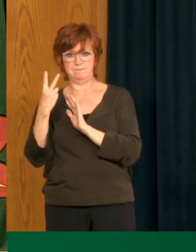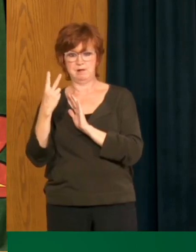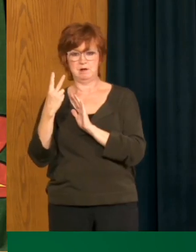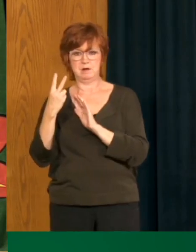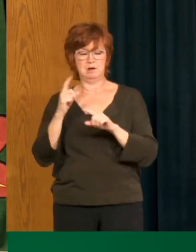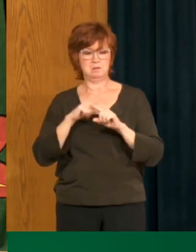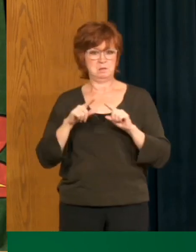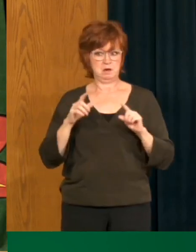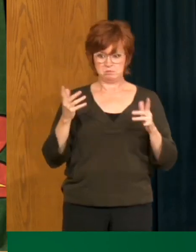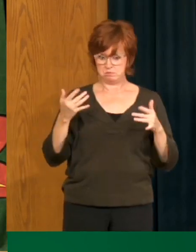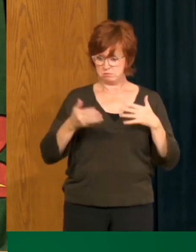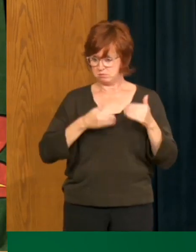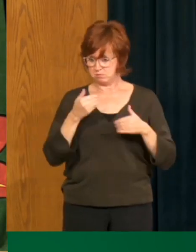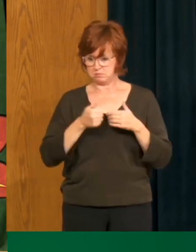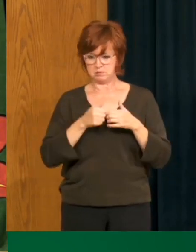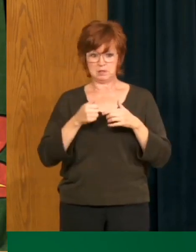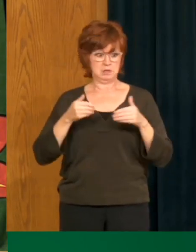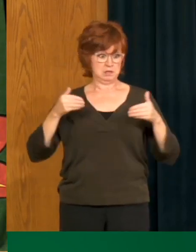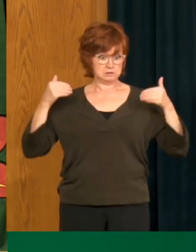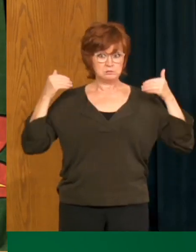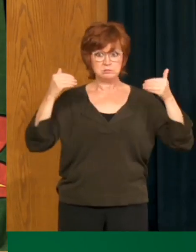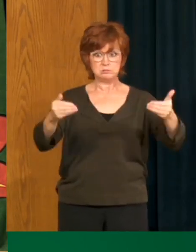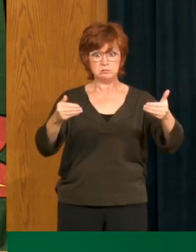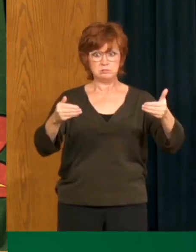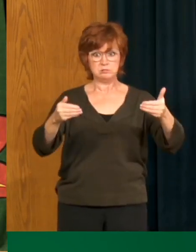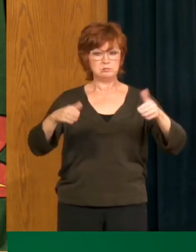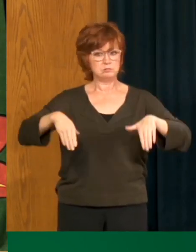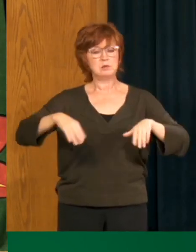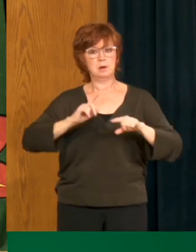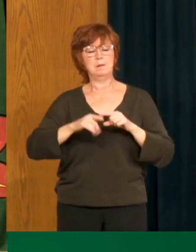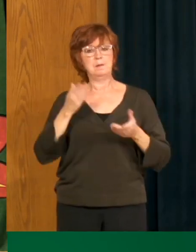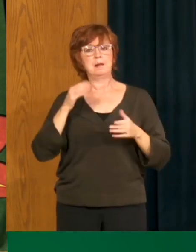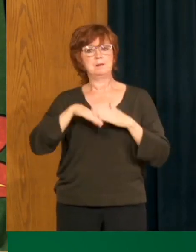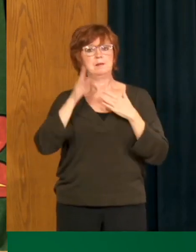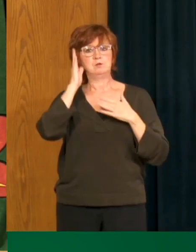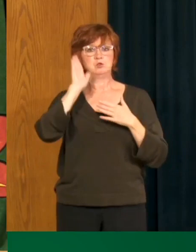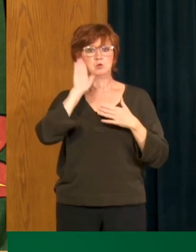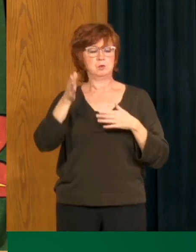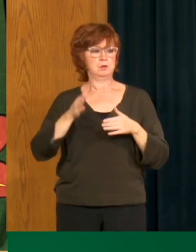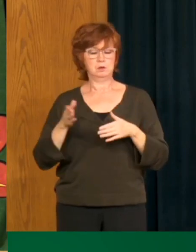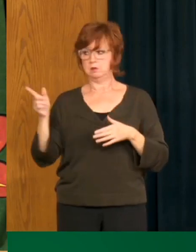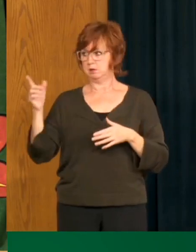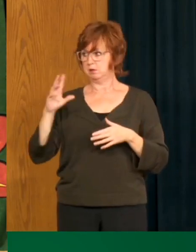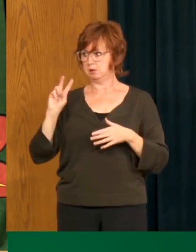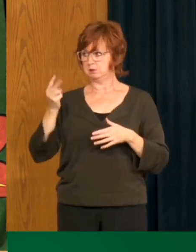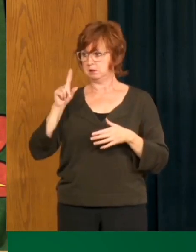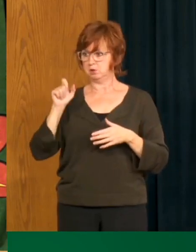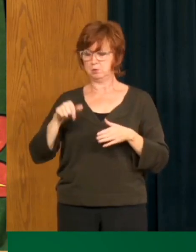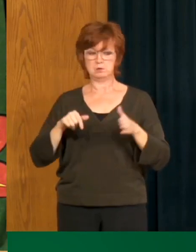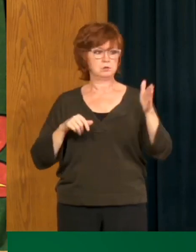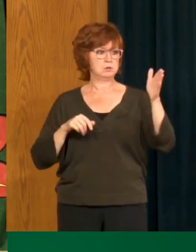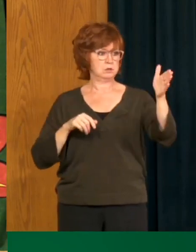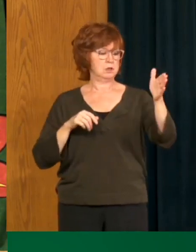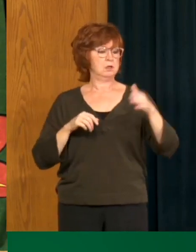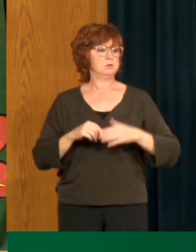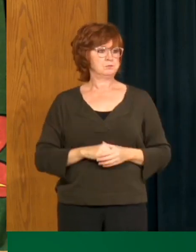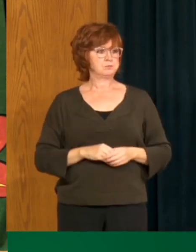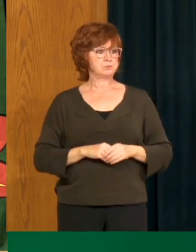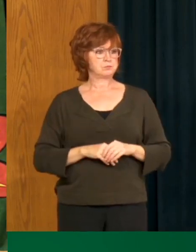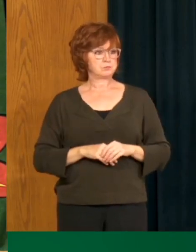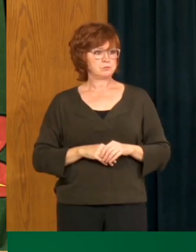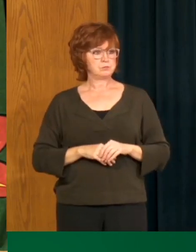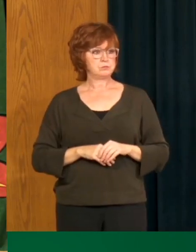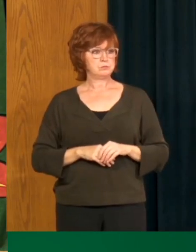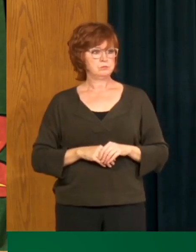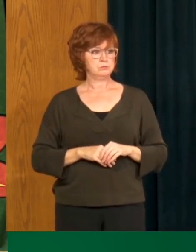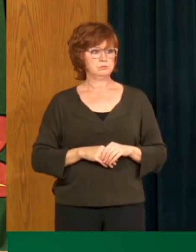yet, and we may in the future. Follow up, Arthur? So if you were aware of this in the